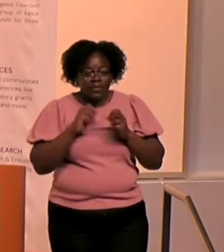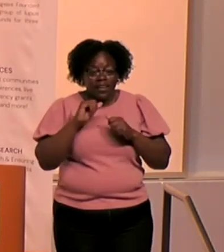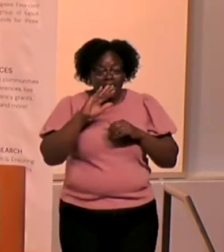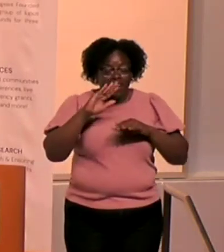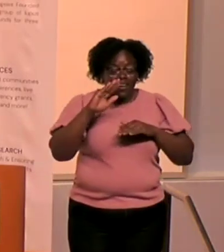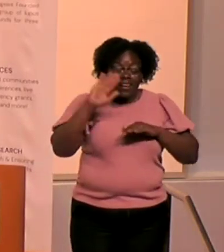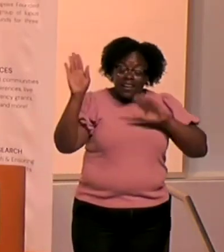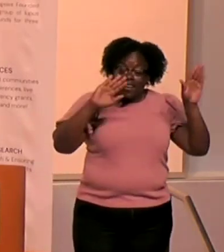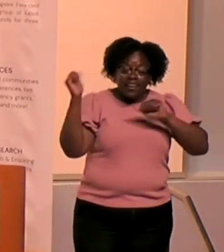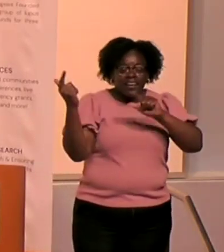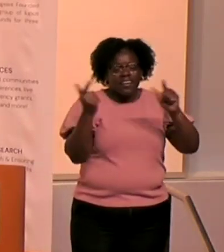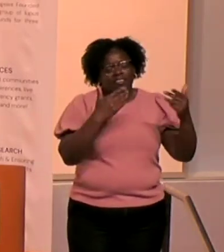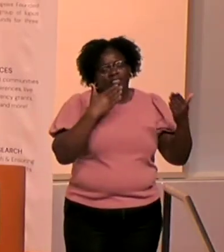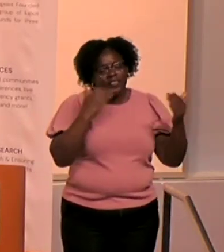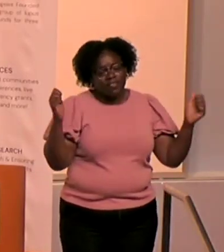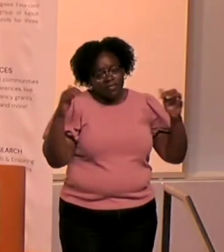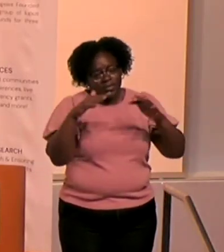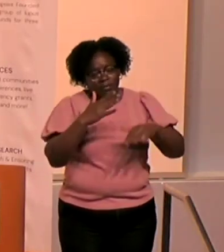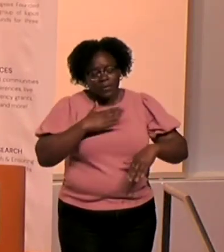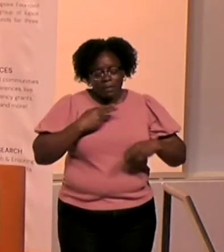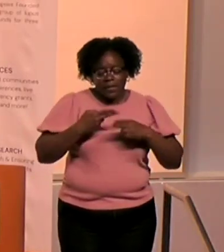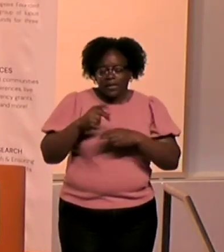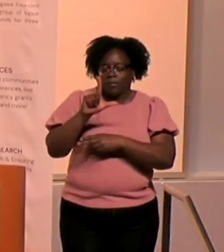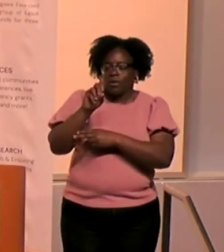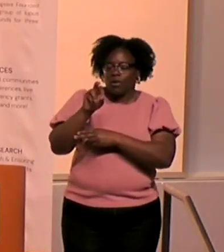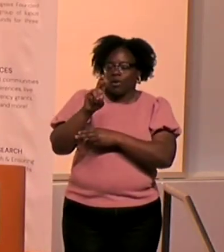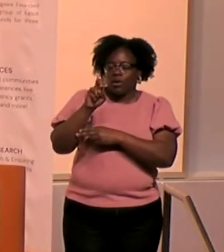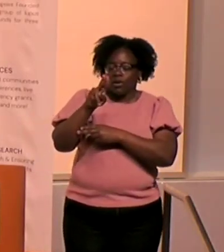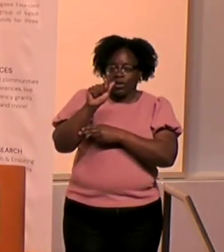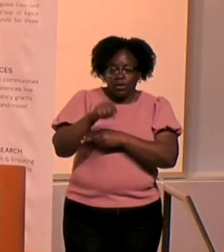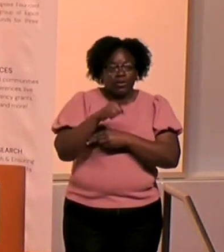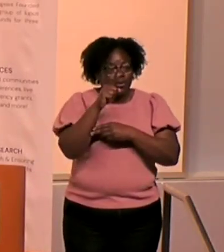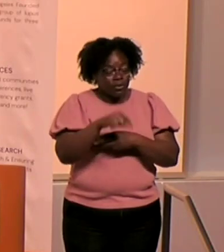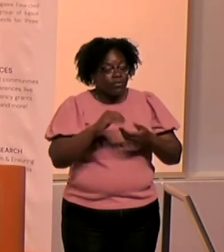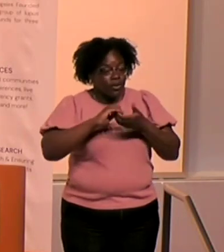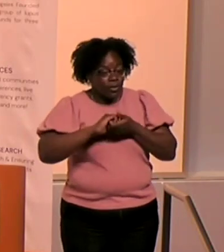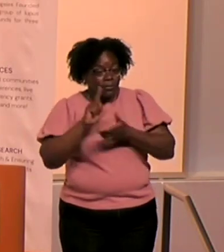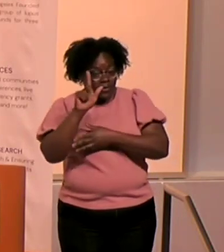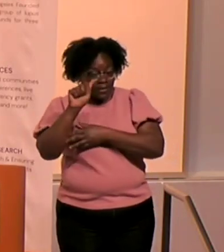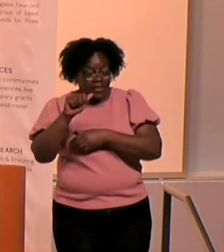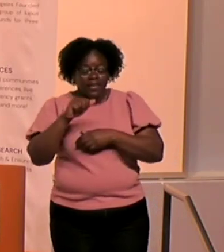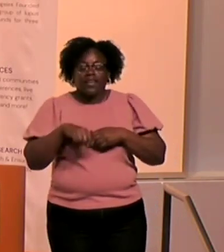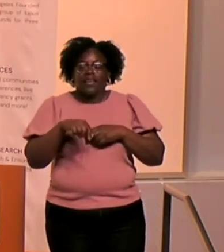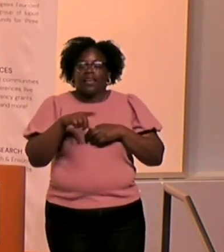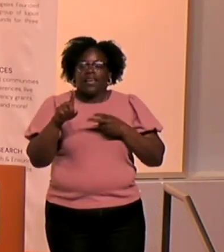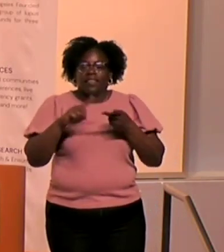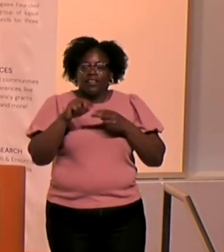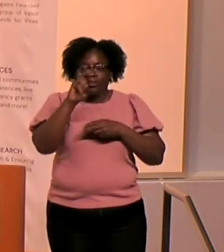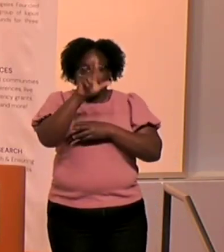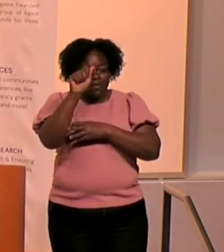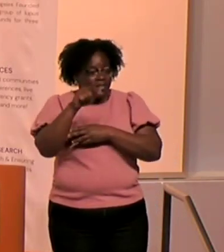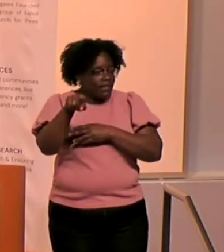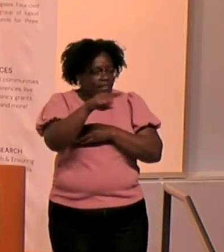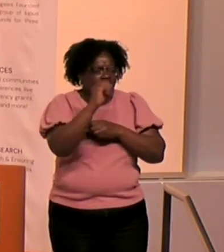everyone. Thank you all for being here. My name is Lorena. Thank you, Lupus LA. Thank you, UCLA, and all the staff